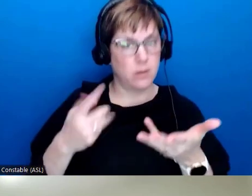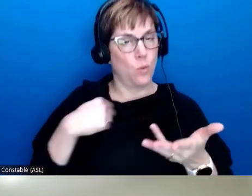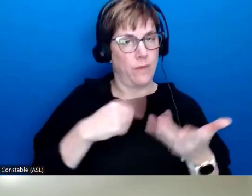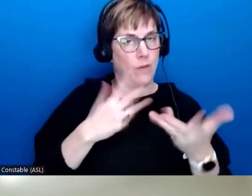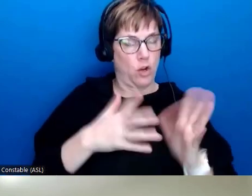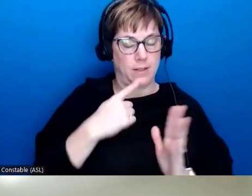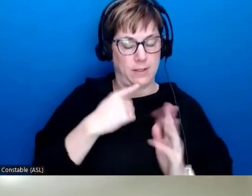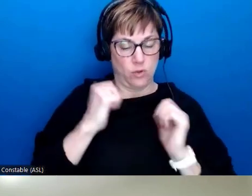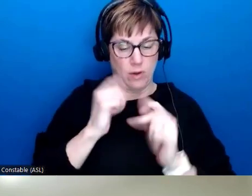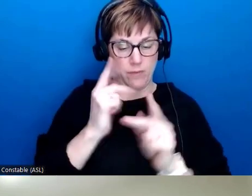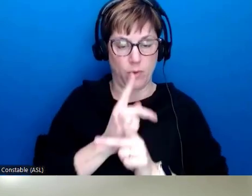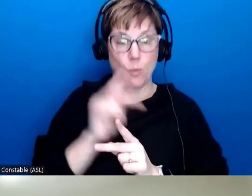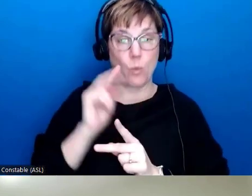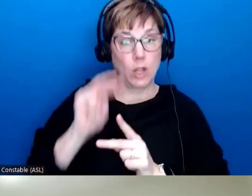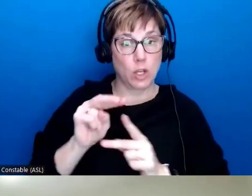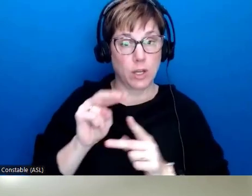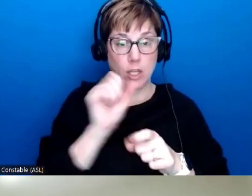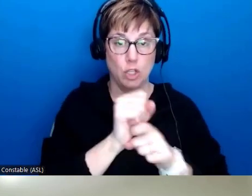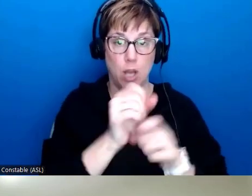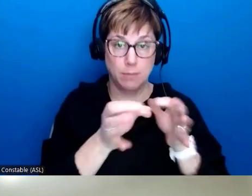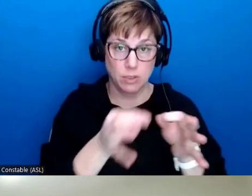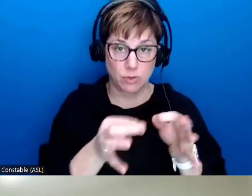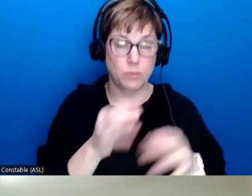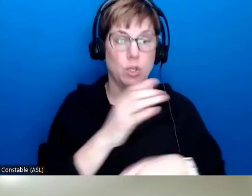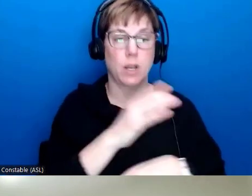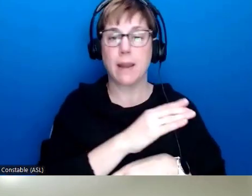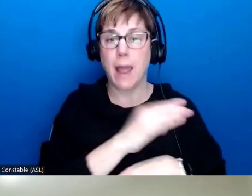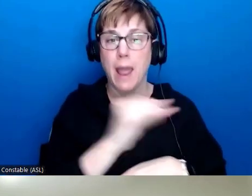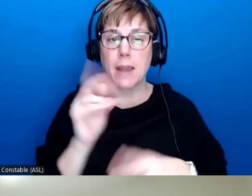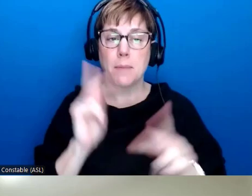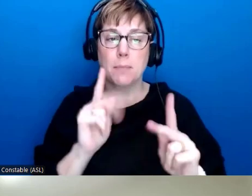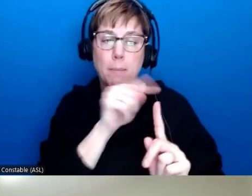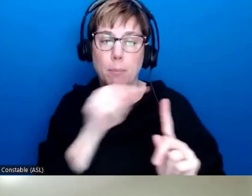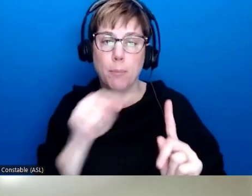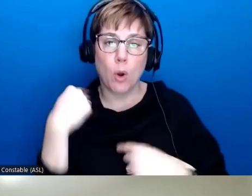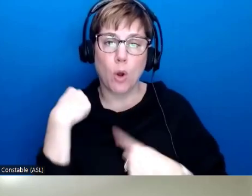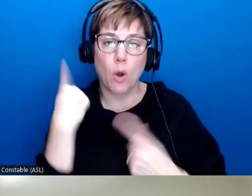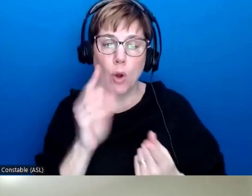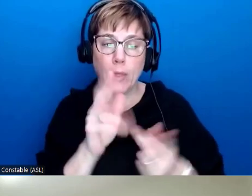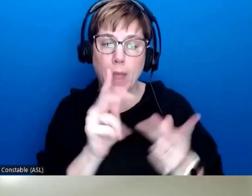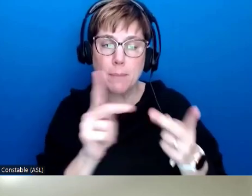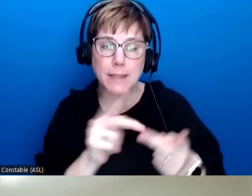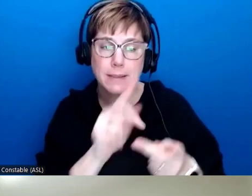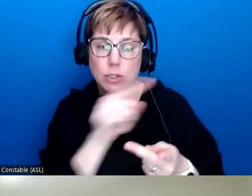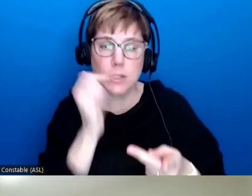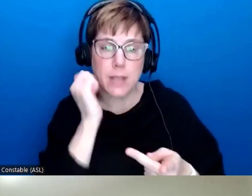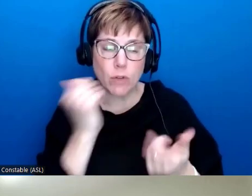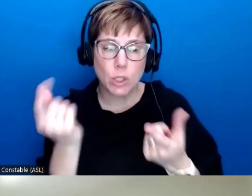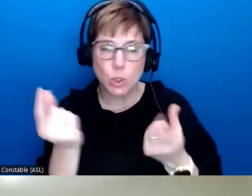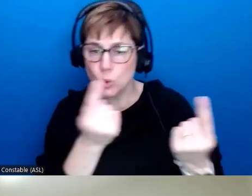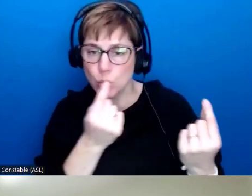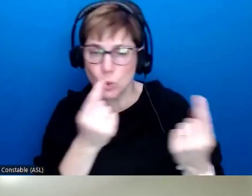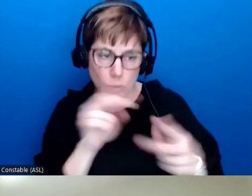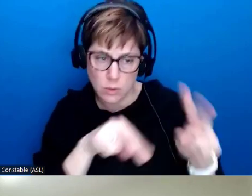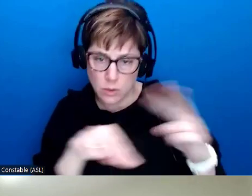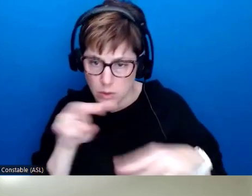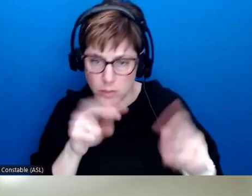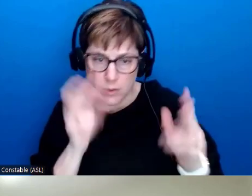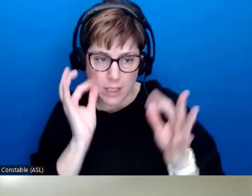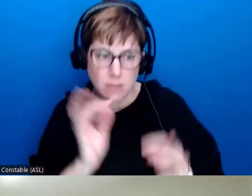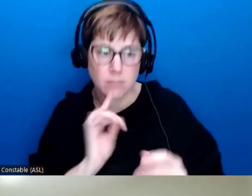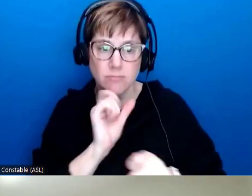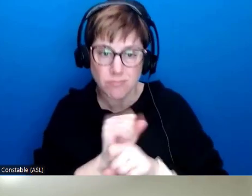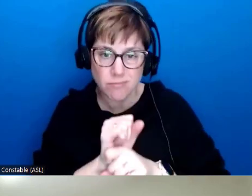we look to the job description, but we also look to what people in that position are actually doing on a day-to-day basis to determine what are the